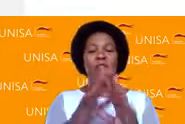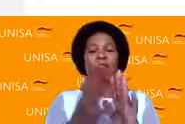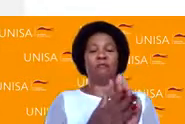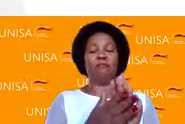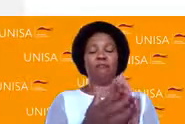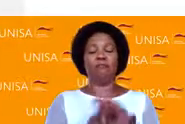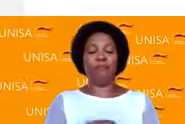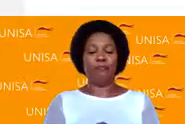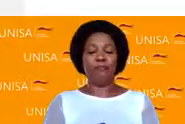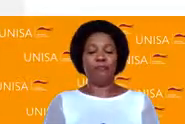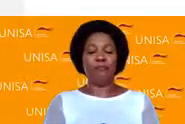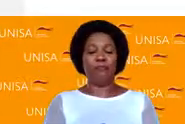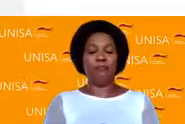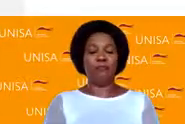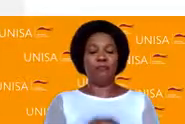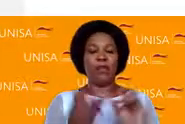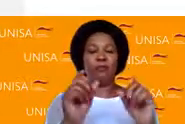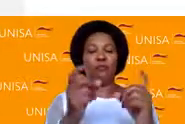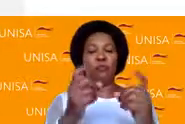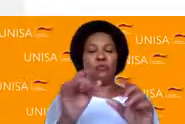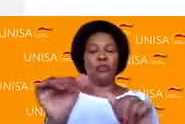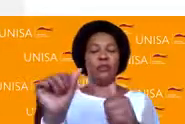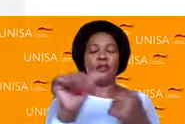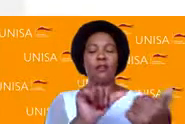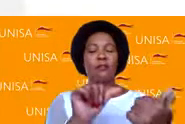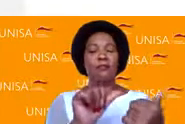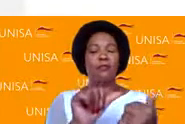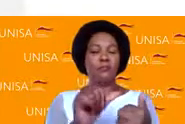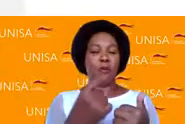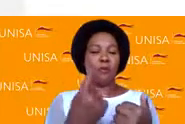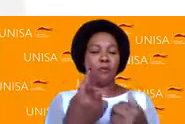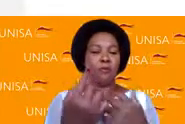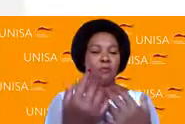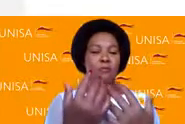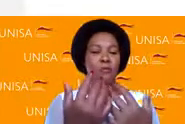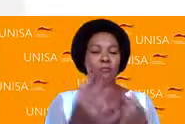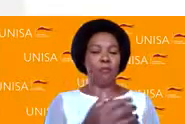going to go back to that one. We just had the